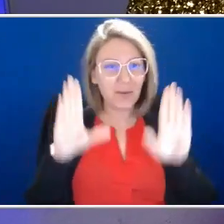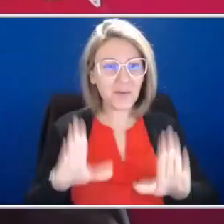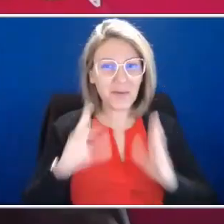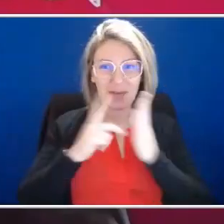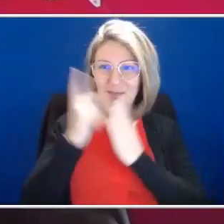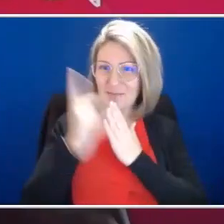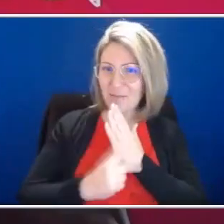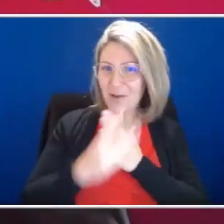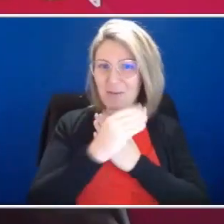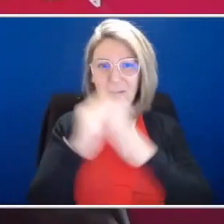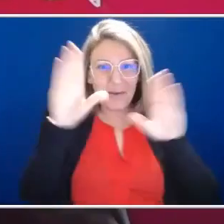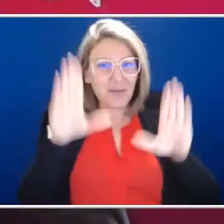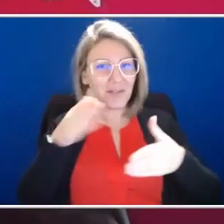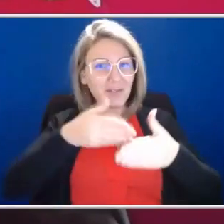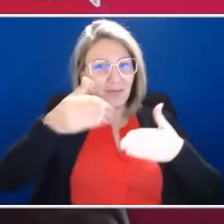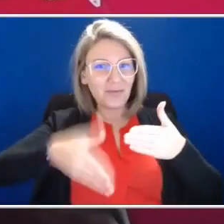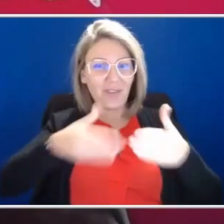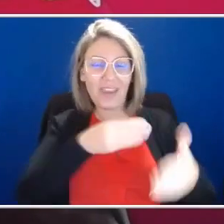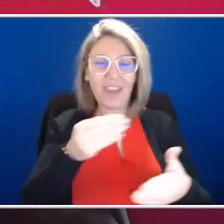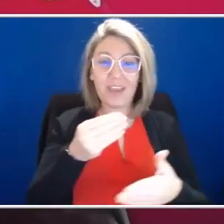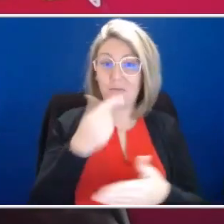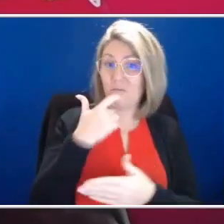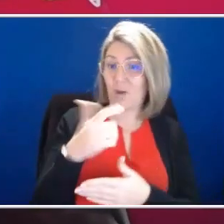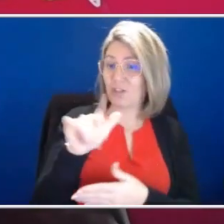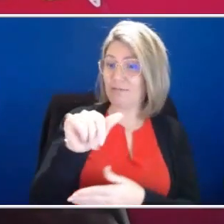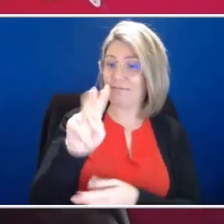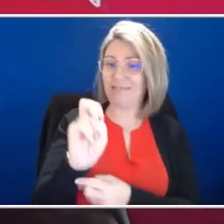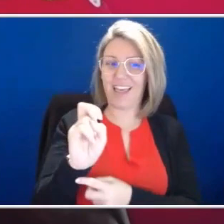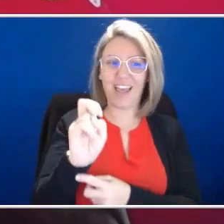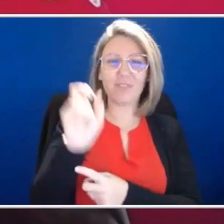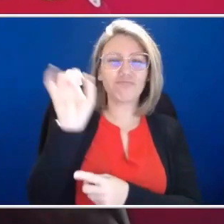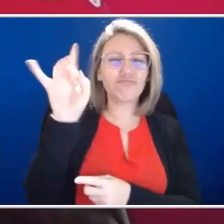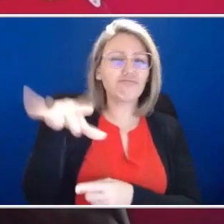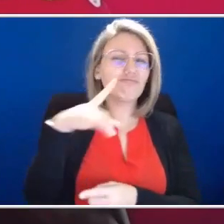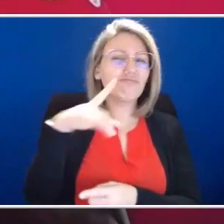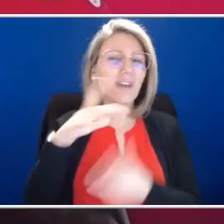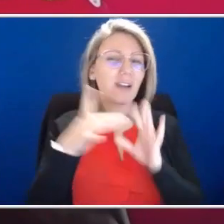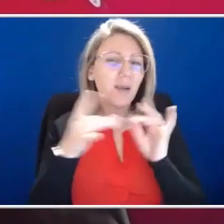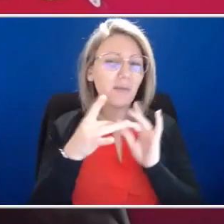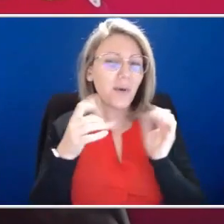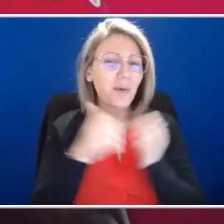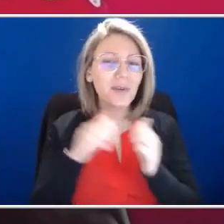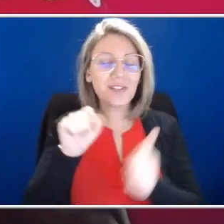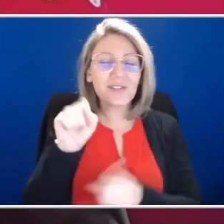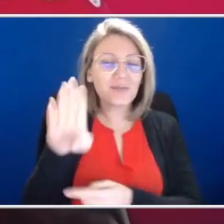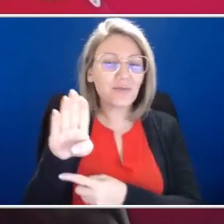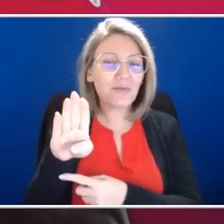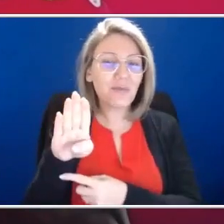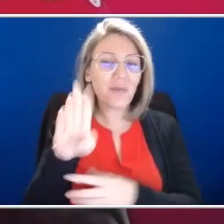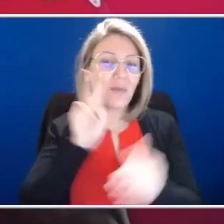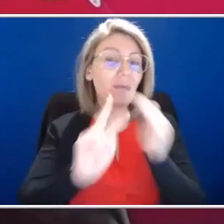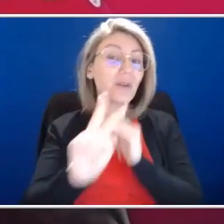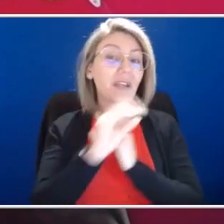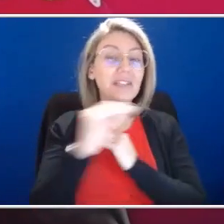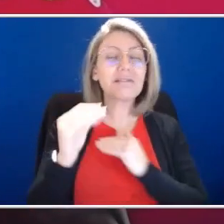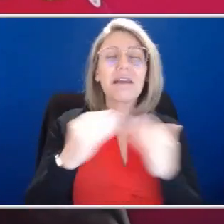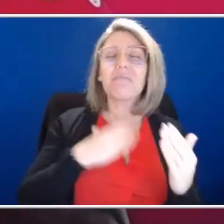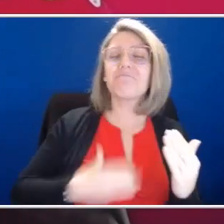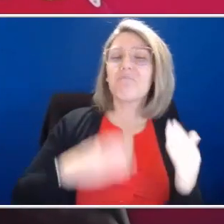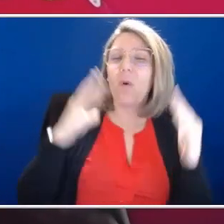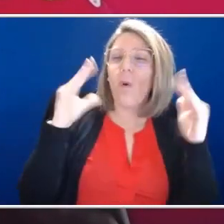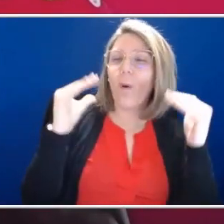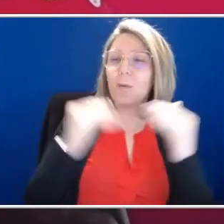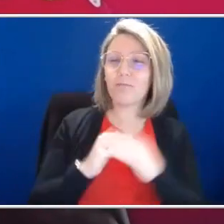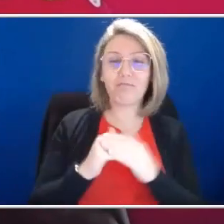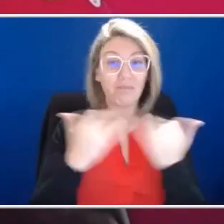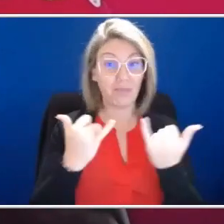And if you're watching live, drop us a comment with your Super Bowl predictions and wishes. Now I want to go back to Kyle, who we